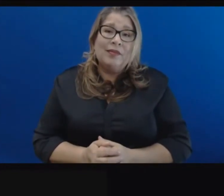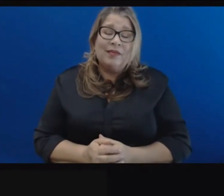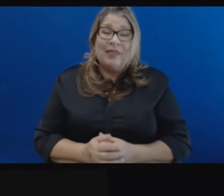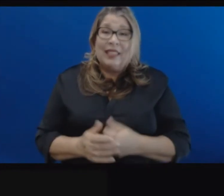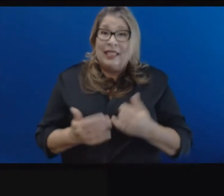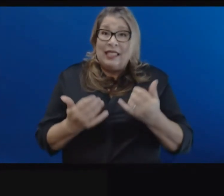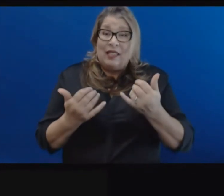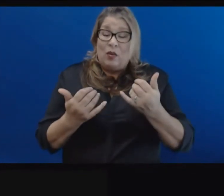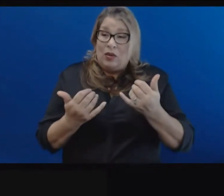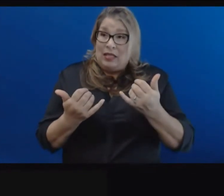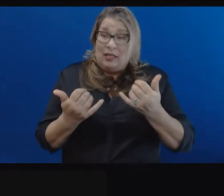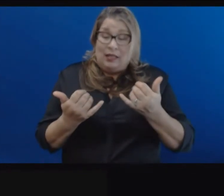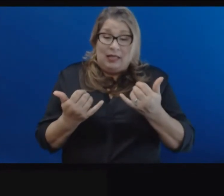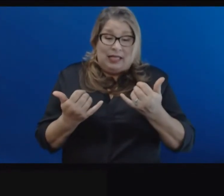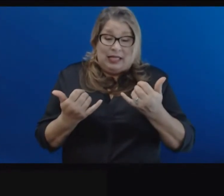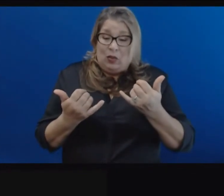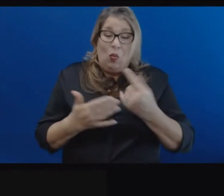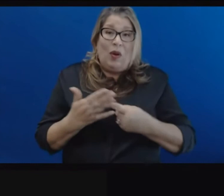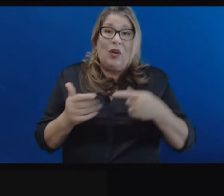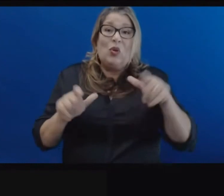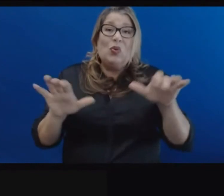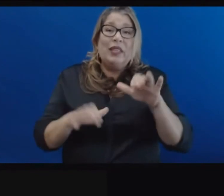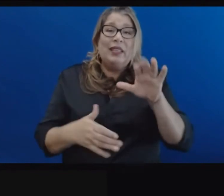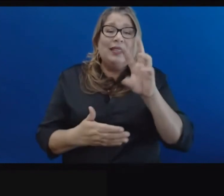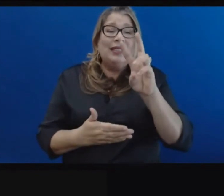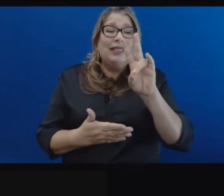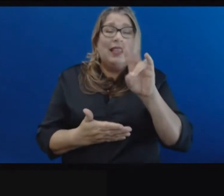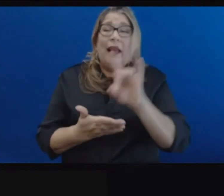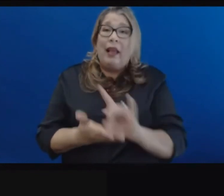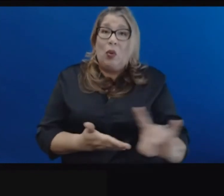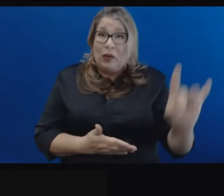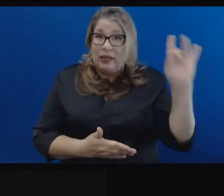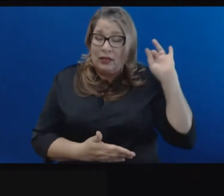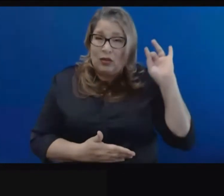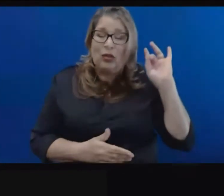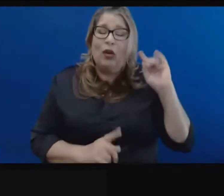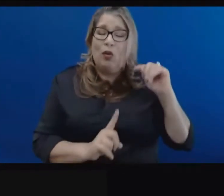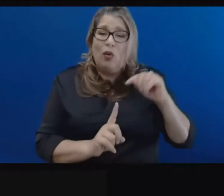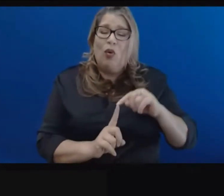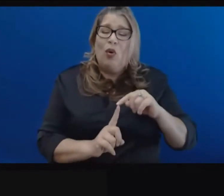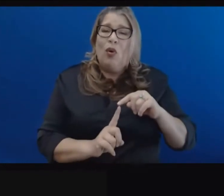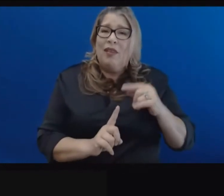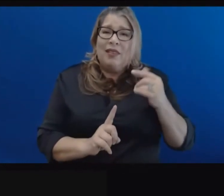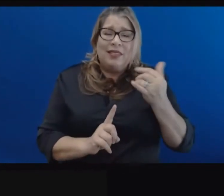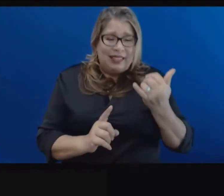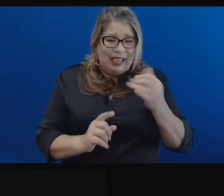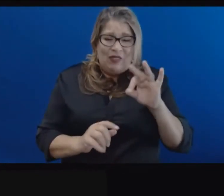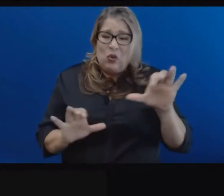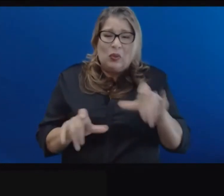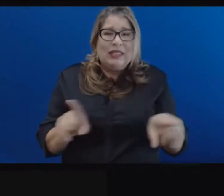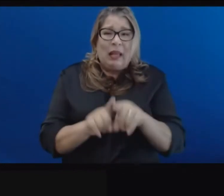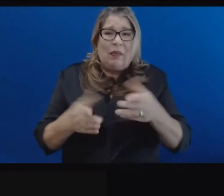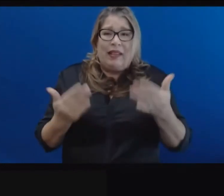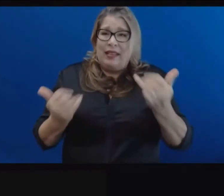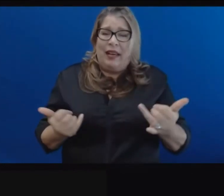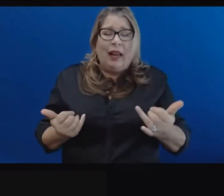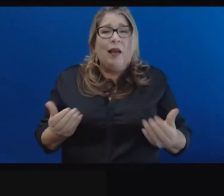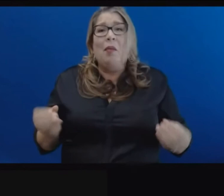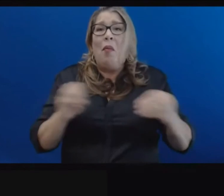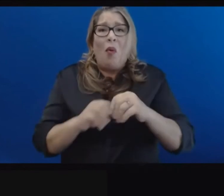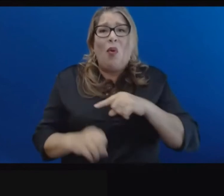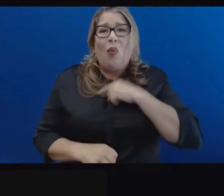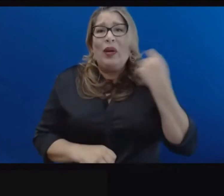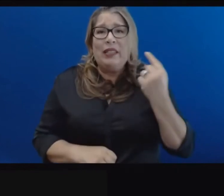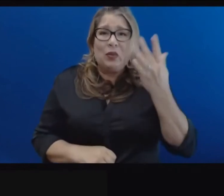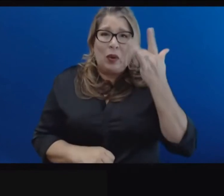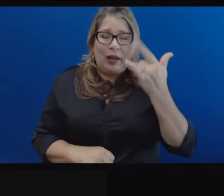weeks ago, they're riskier today. With the B117 variant, that UK variant being of concern